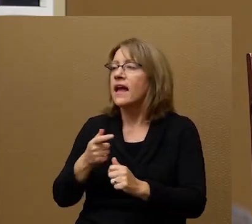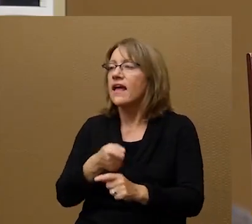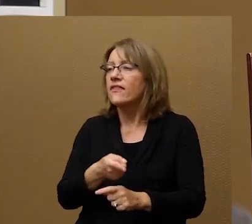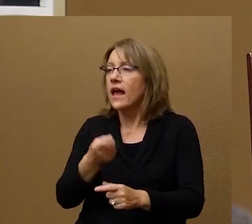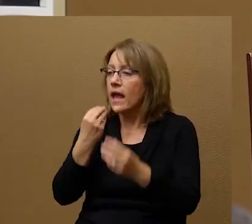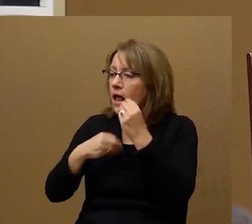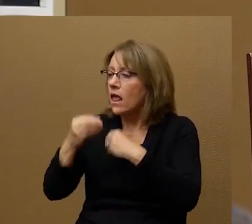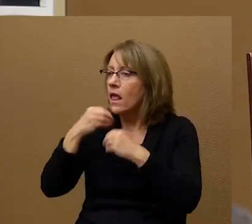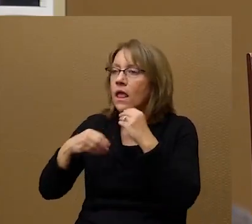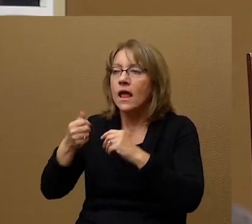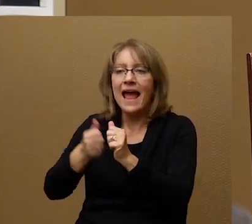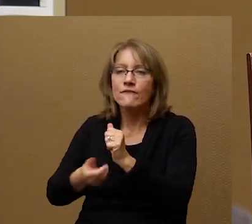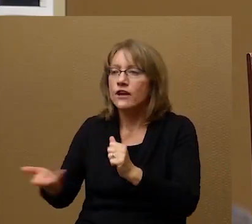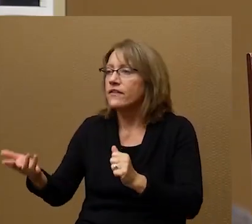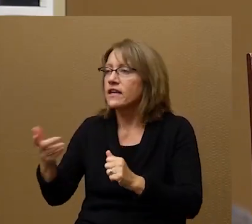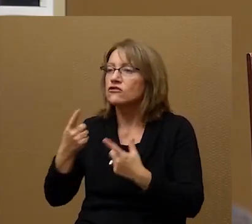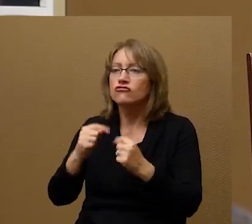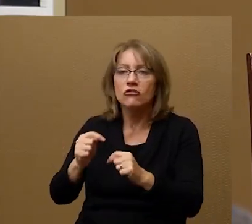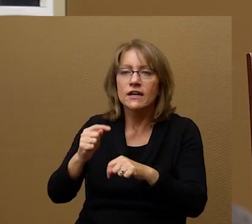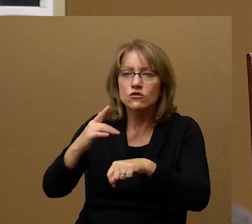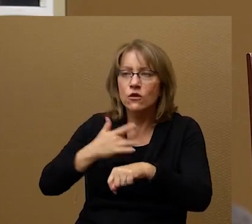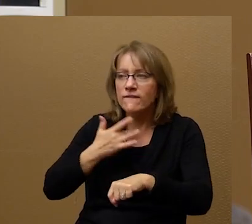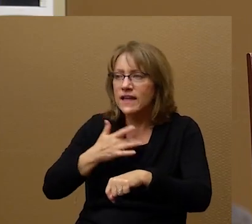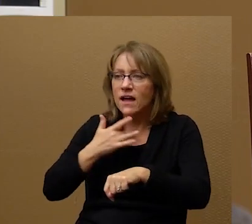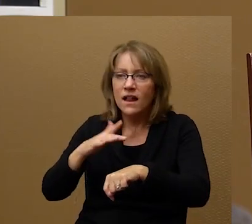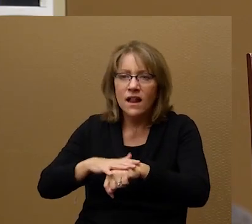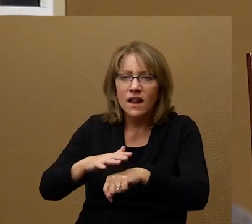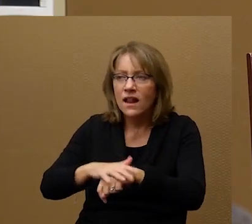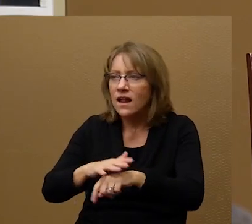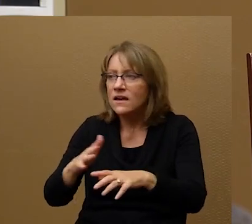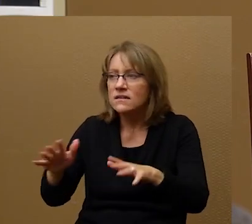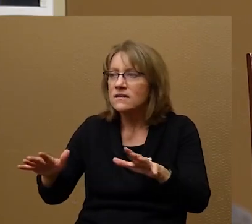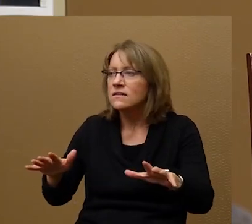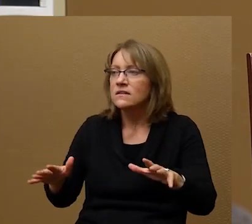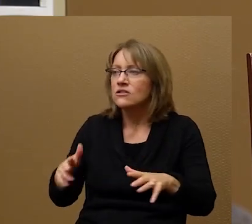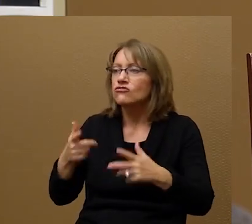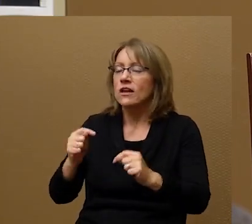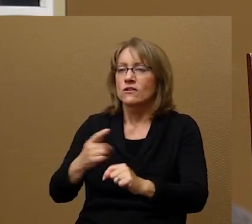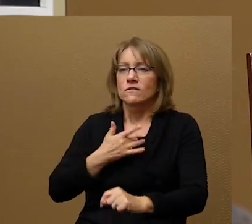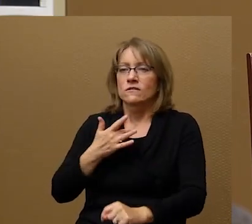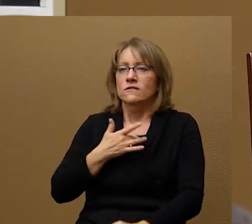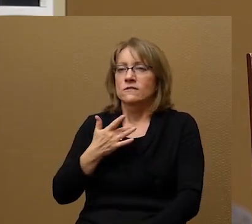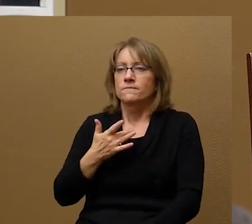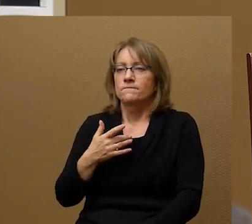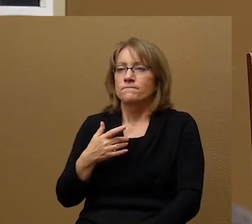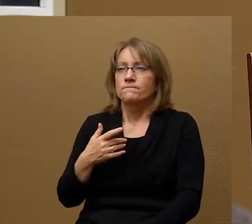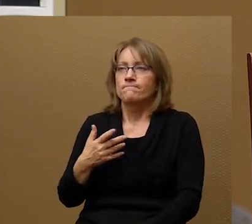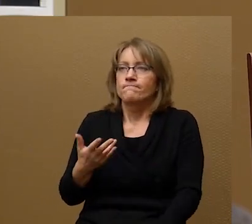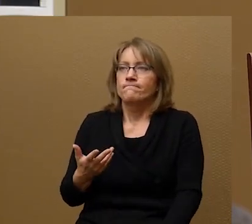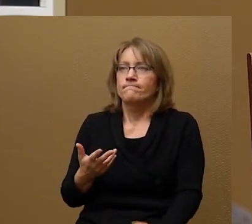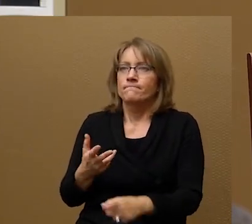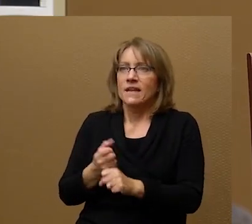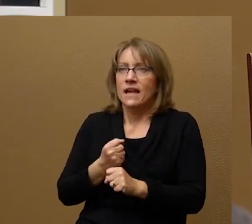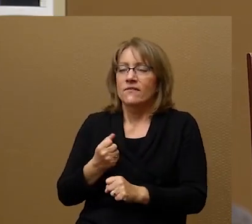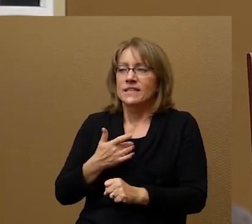probably trying to feel what they're trying to give them that sensory input that they're